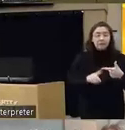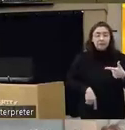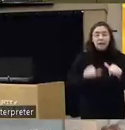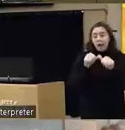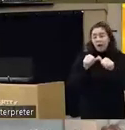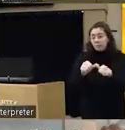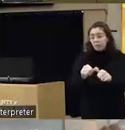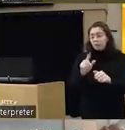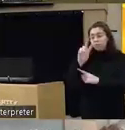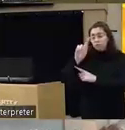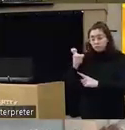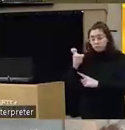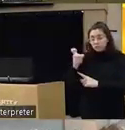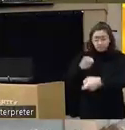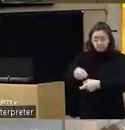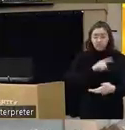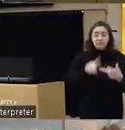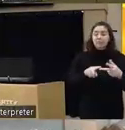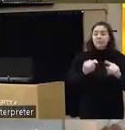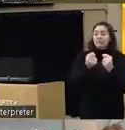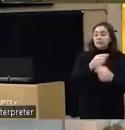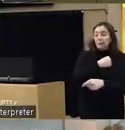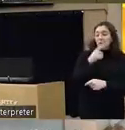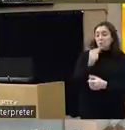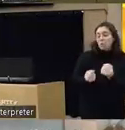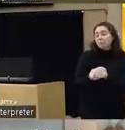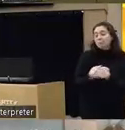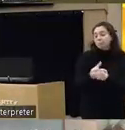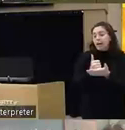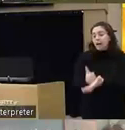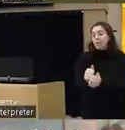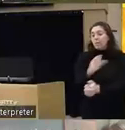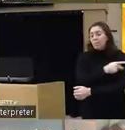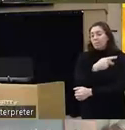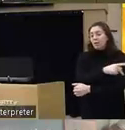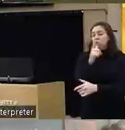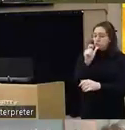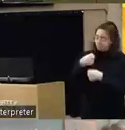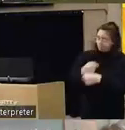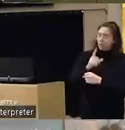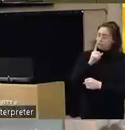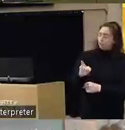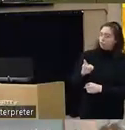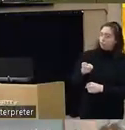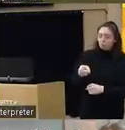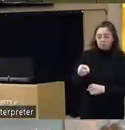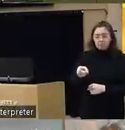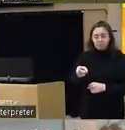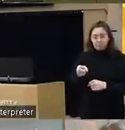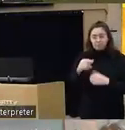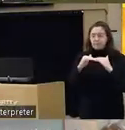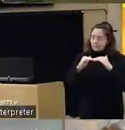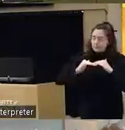buprenorphine, and then combined team members who can help with patients to ensure or keep patients as stable